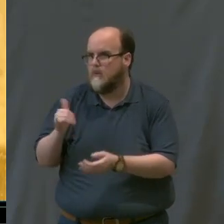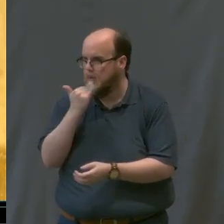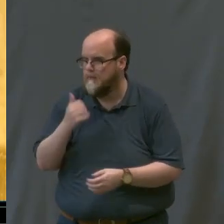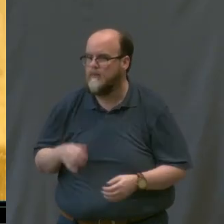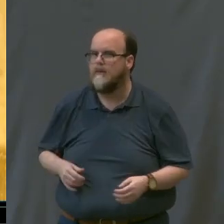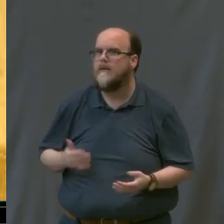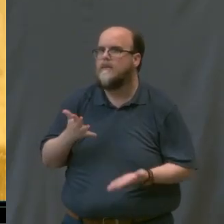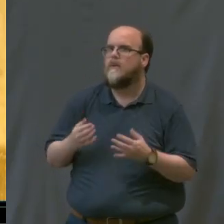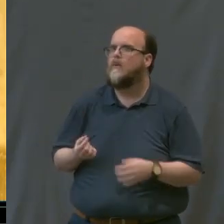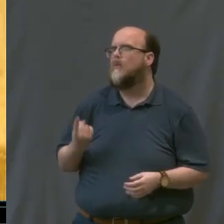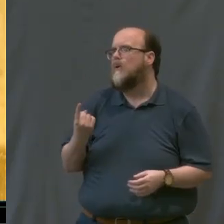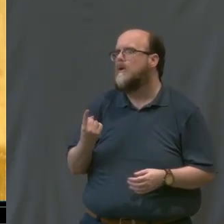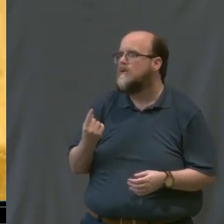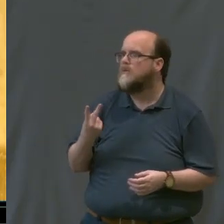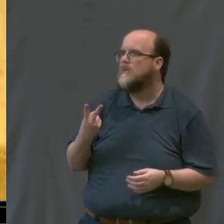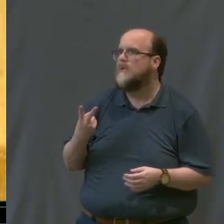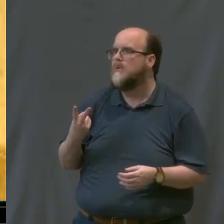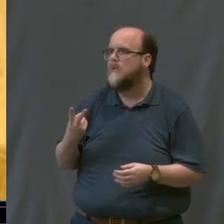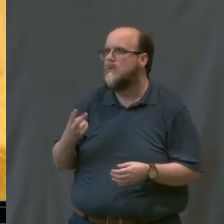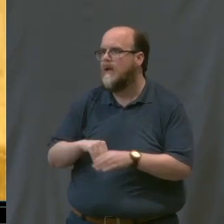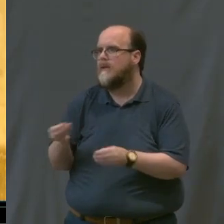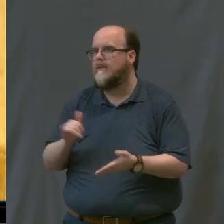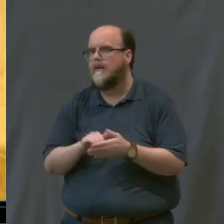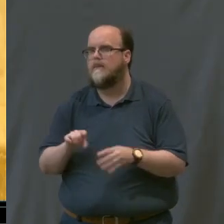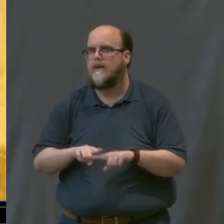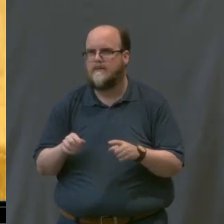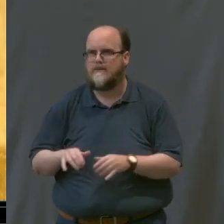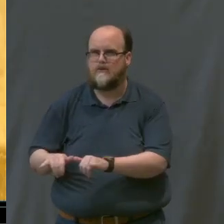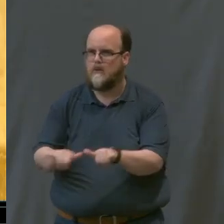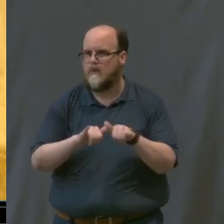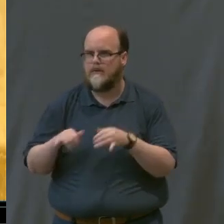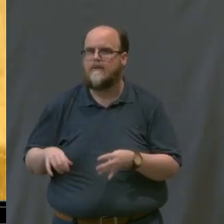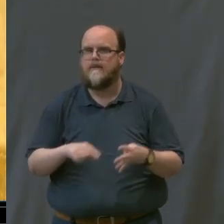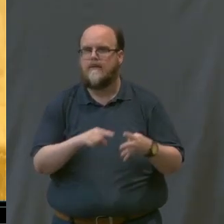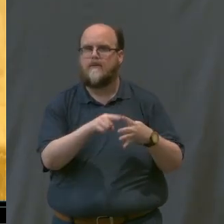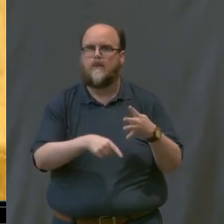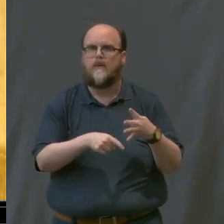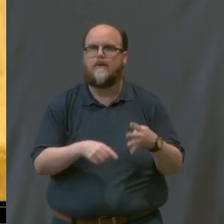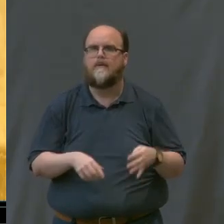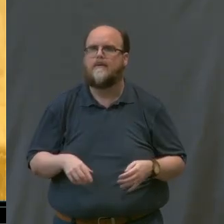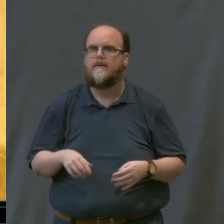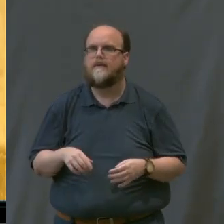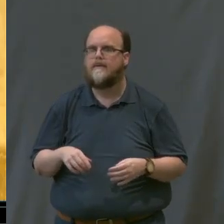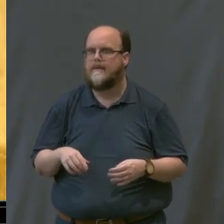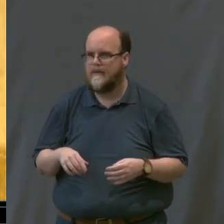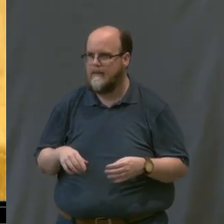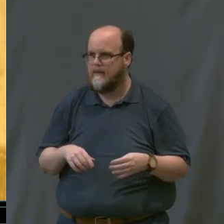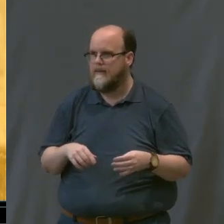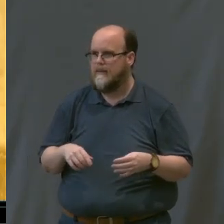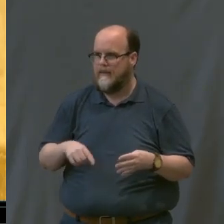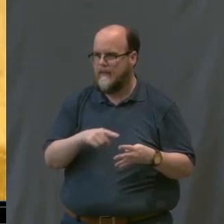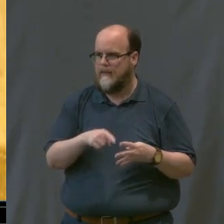one or two outliers, but generally speaking, this is your outline. You